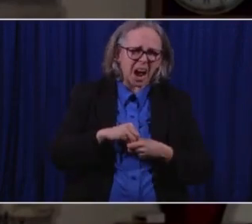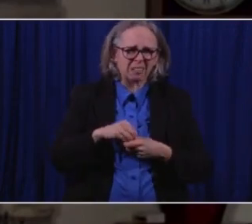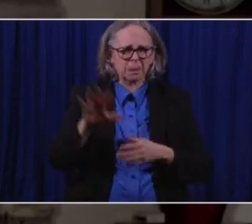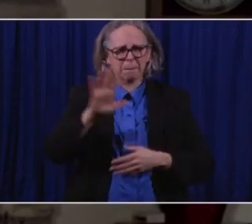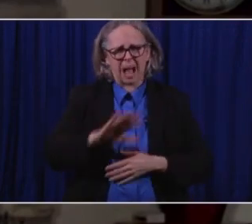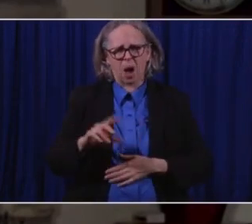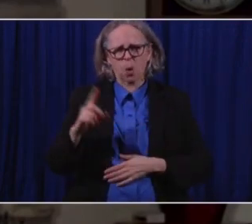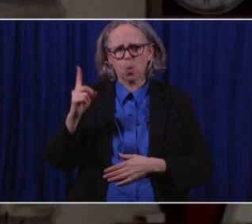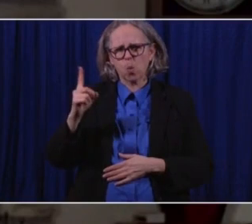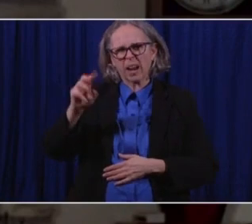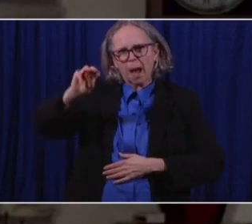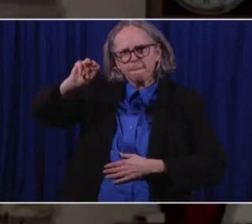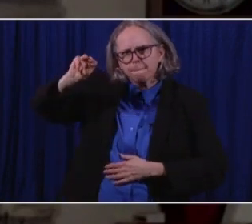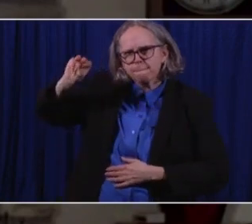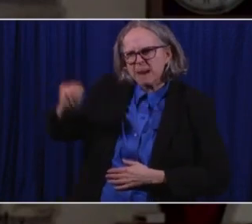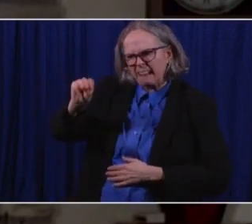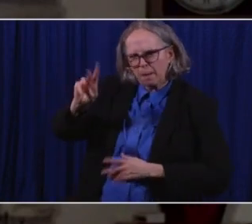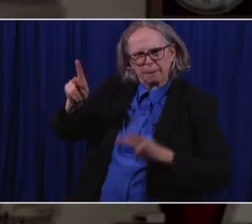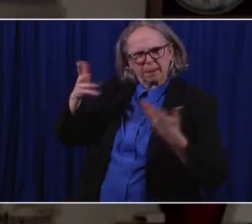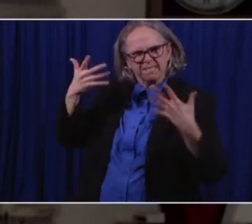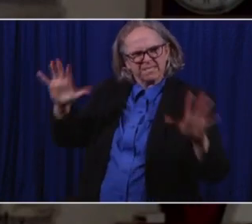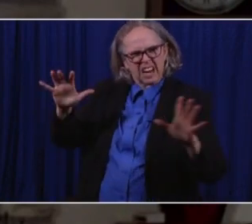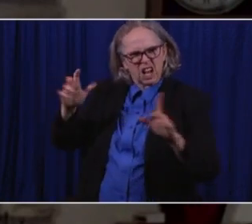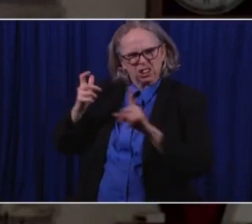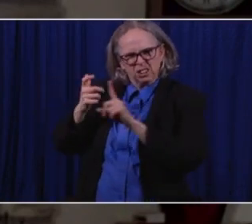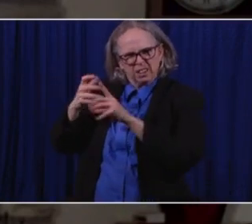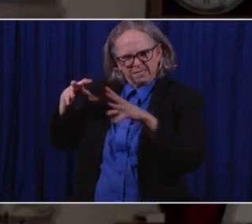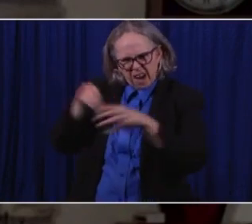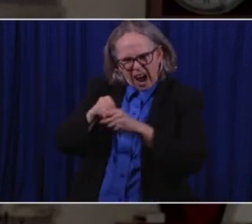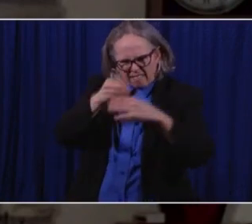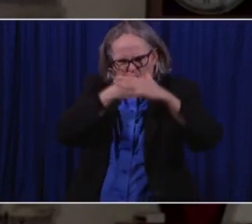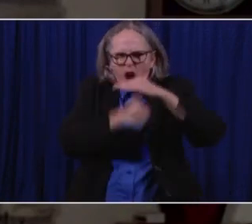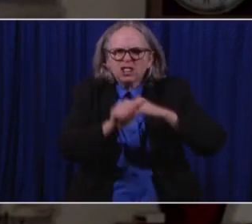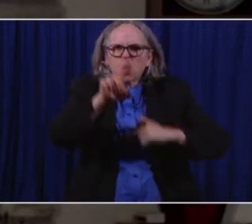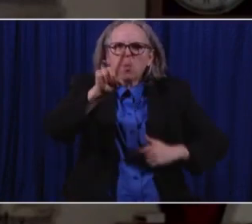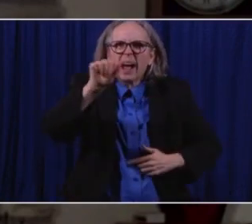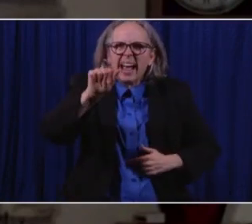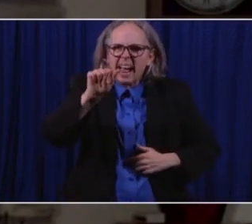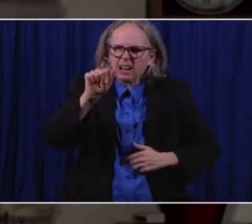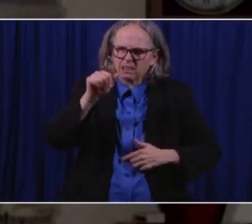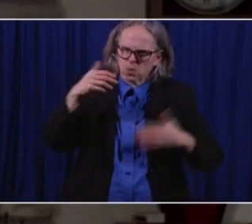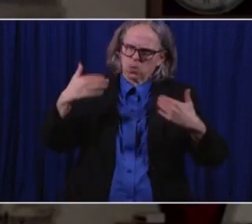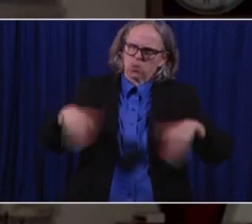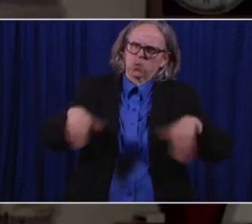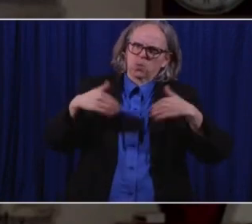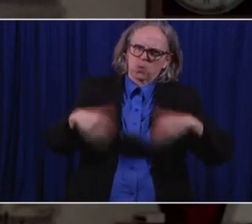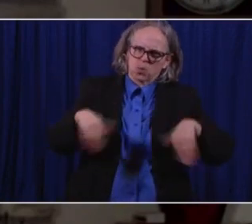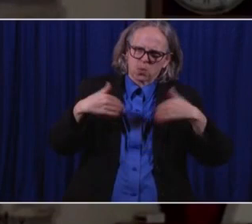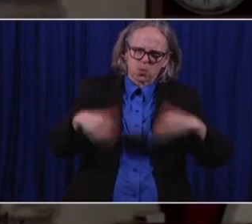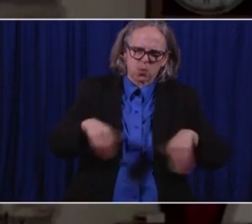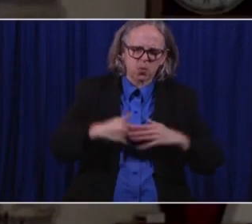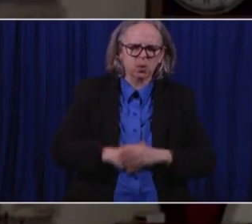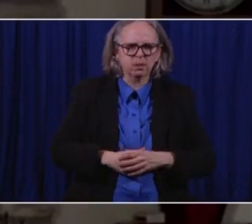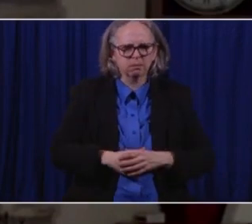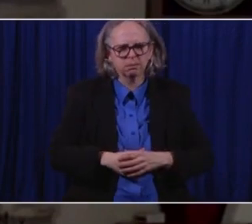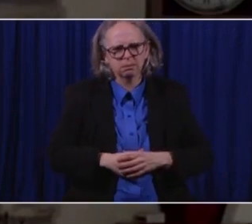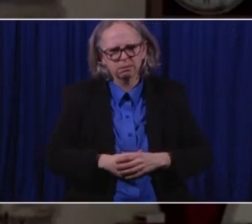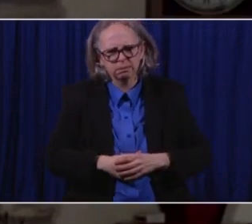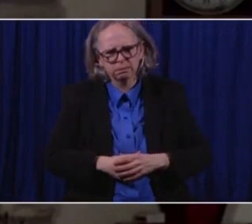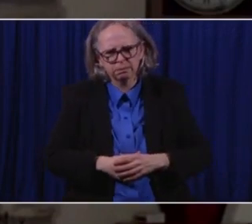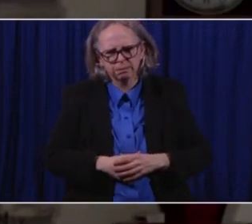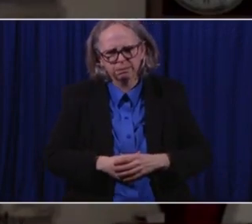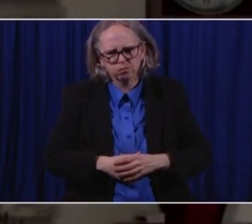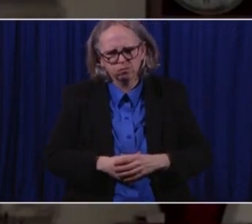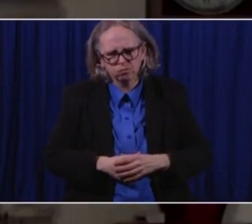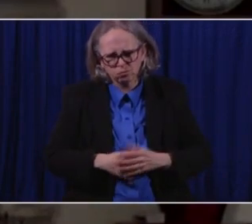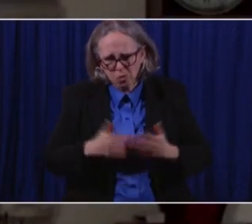1A, roughly 1 million people in 1A group. It doesn't mean they all get it, doesn't mean they all want